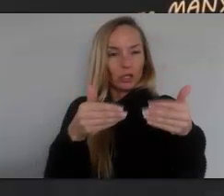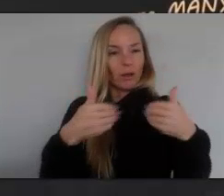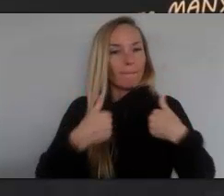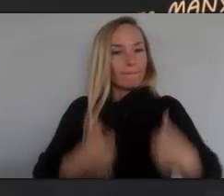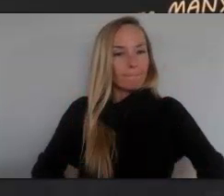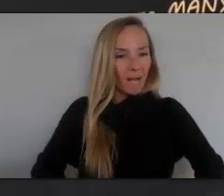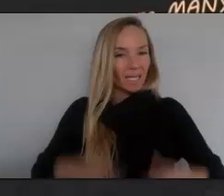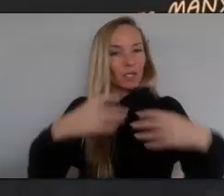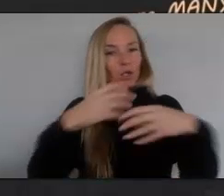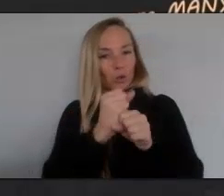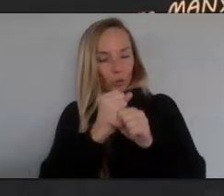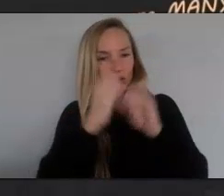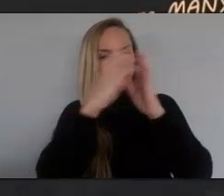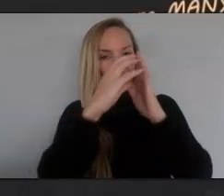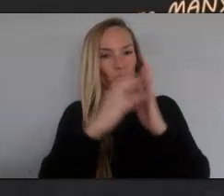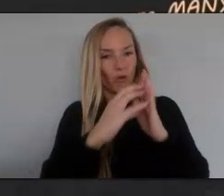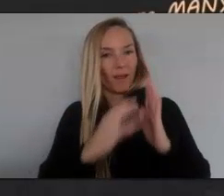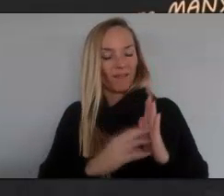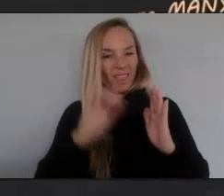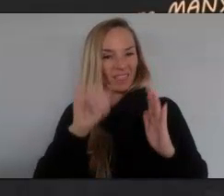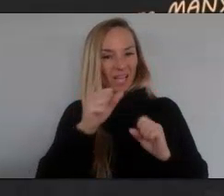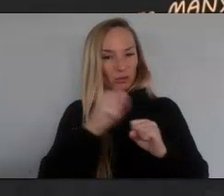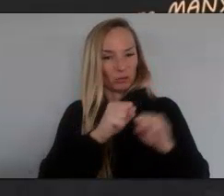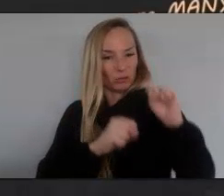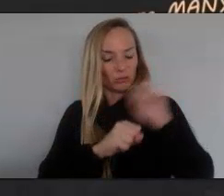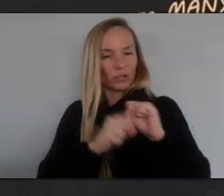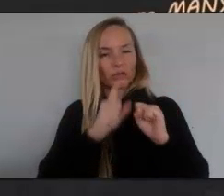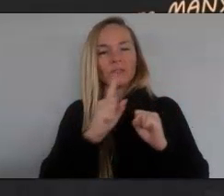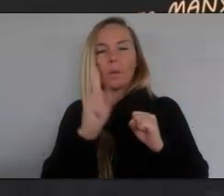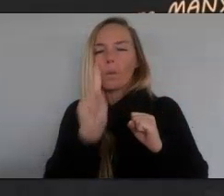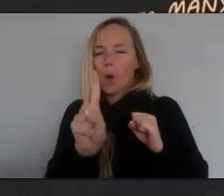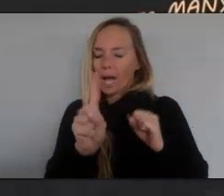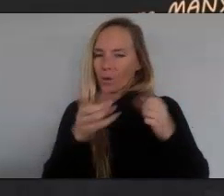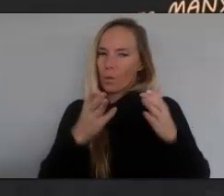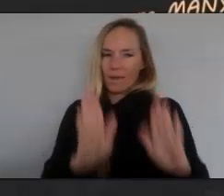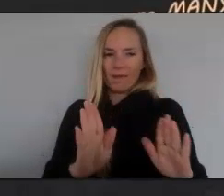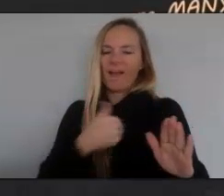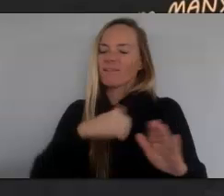conclusion paragraph. This structure that I'm going to show you is just one of those ways.